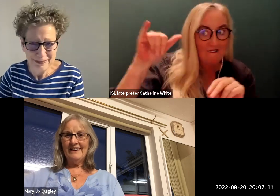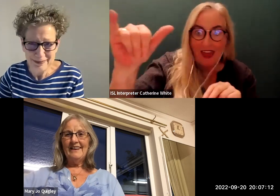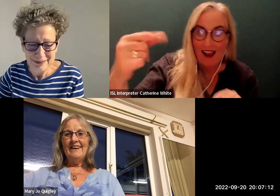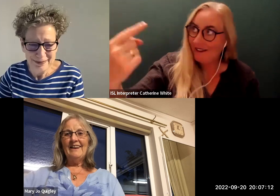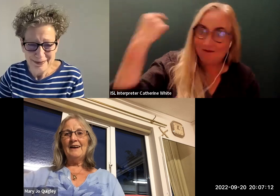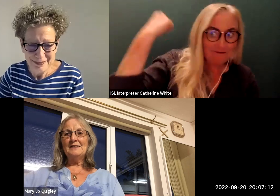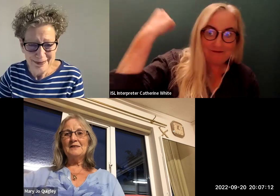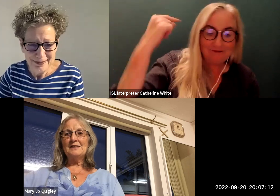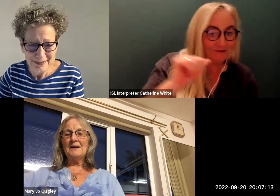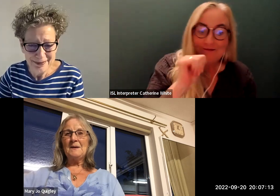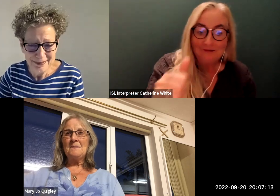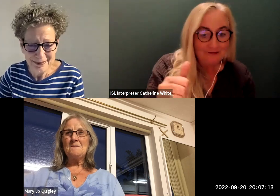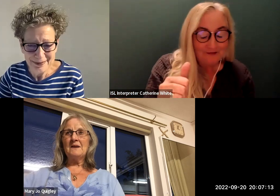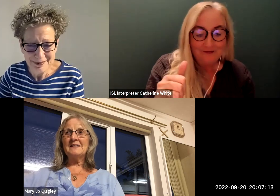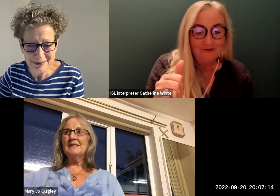then. And